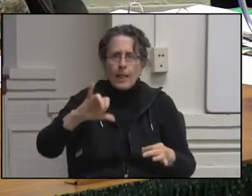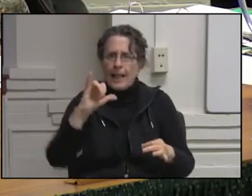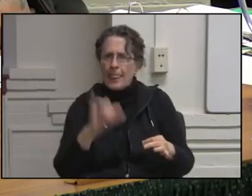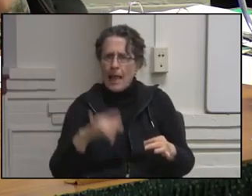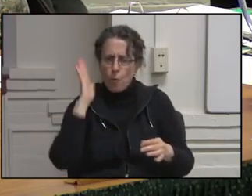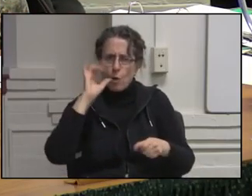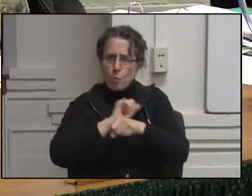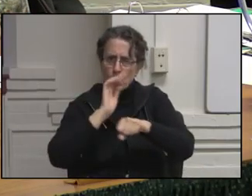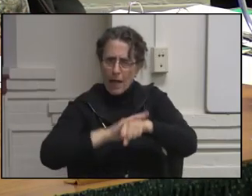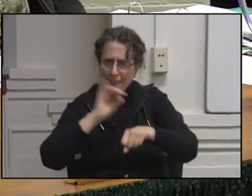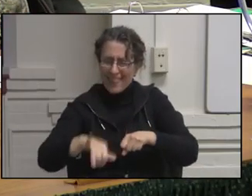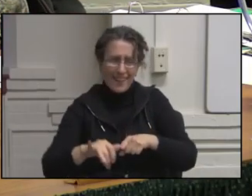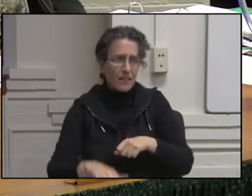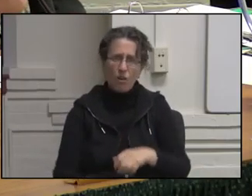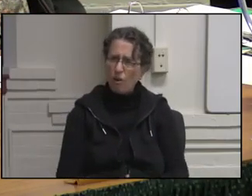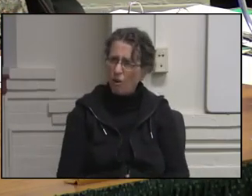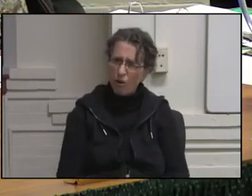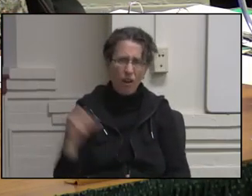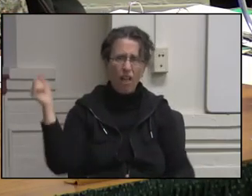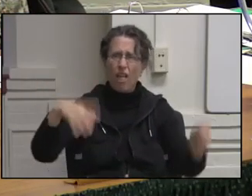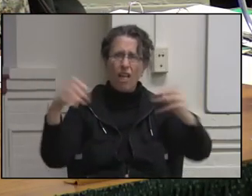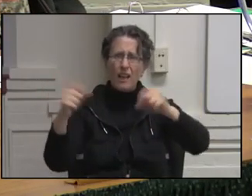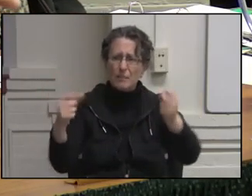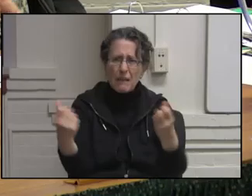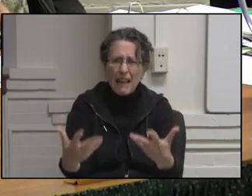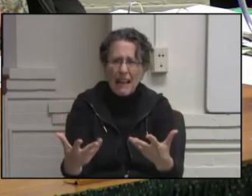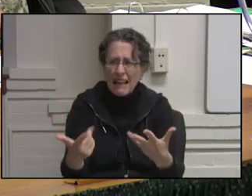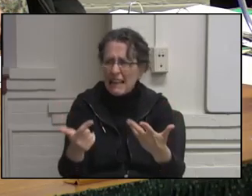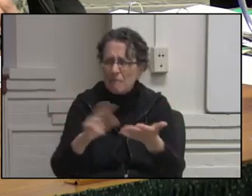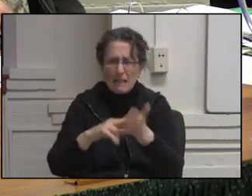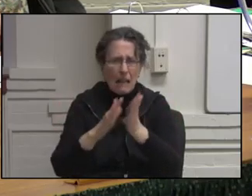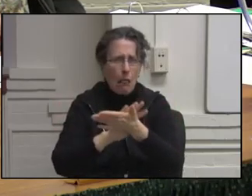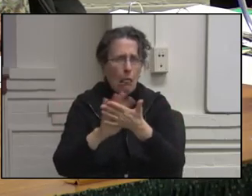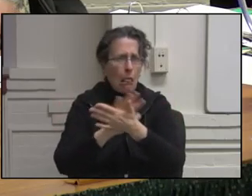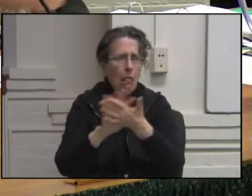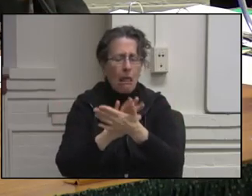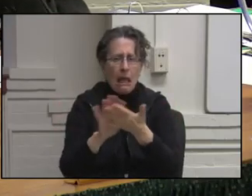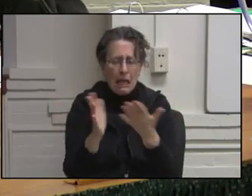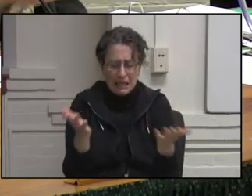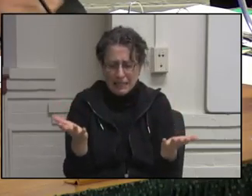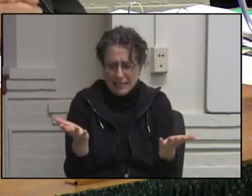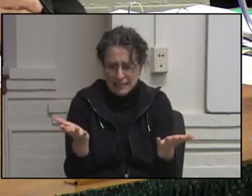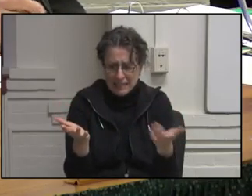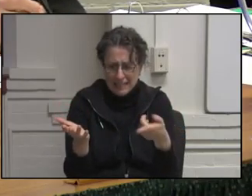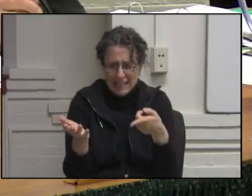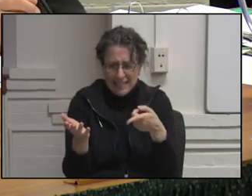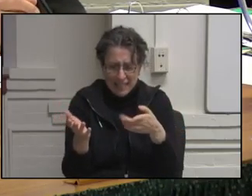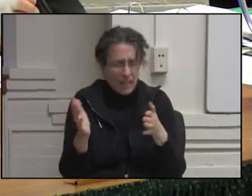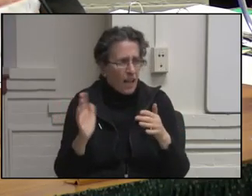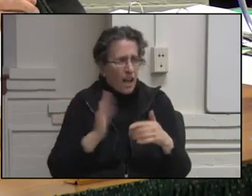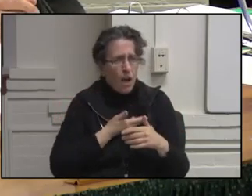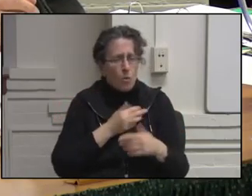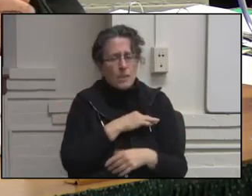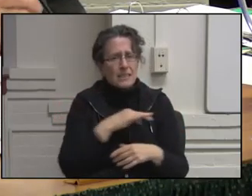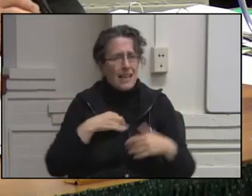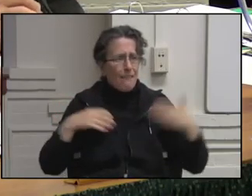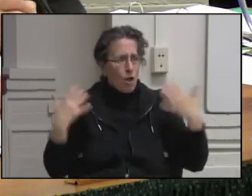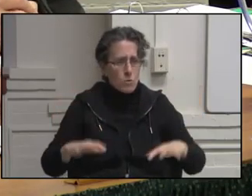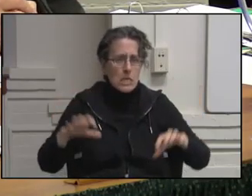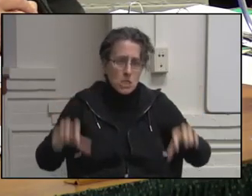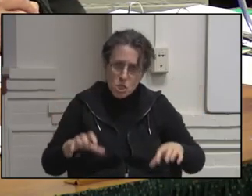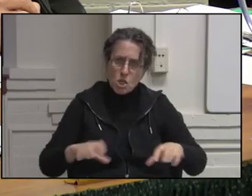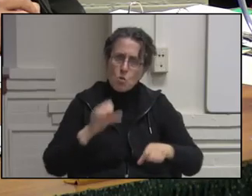to me, and I need to understand how this position would be an improvement on our existing hardworking town employees and what they're